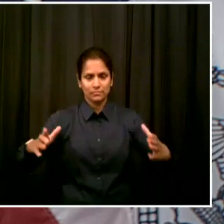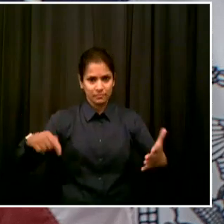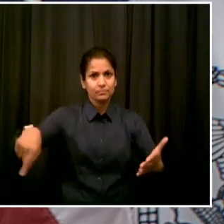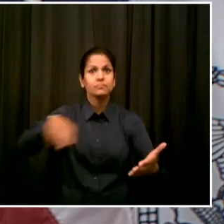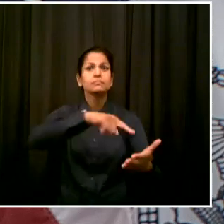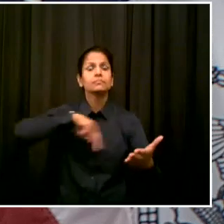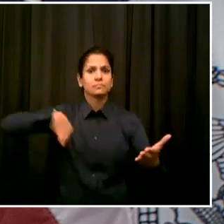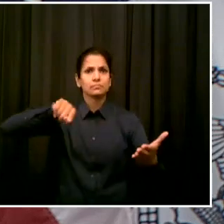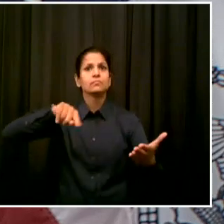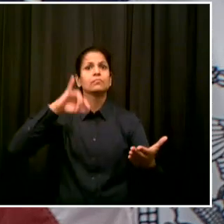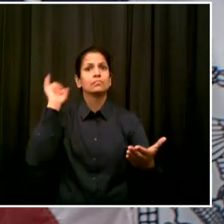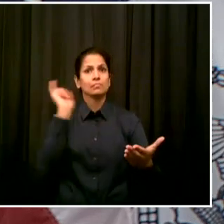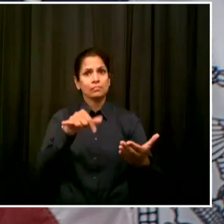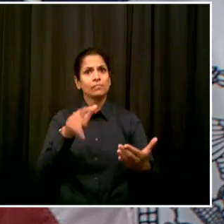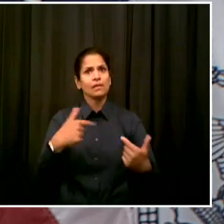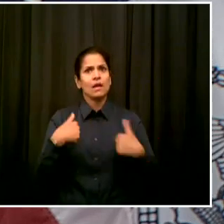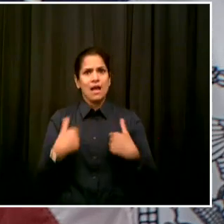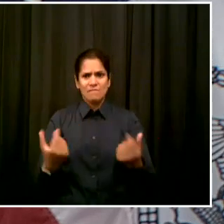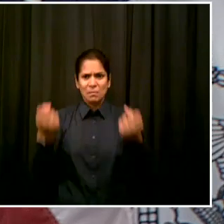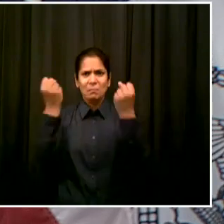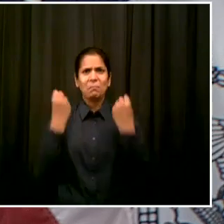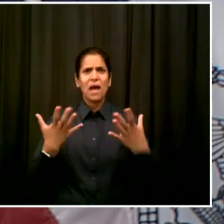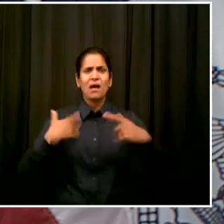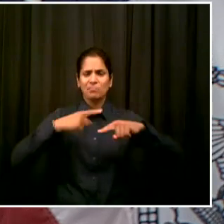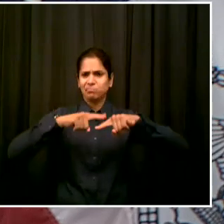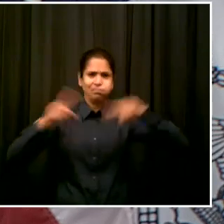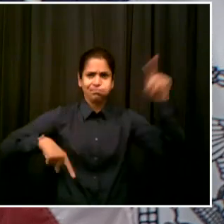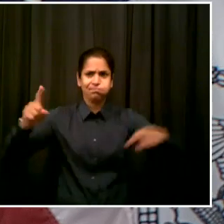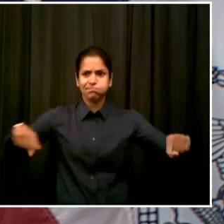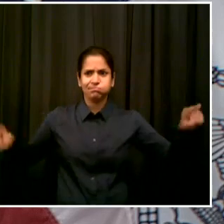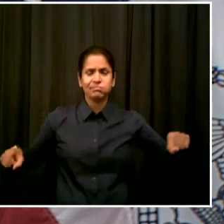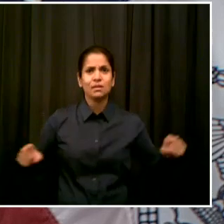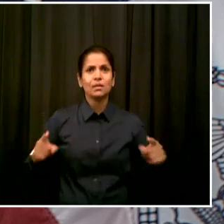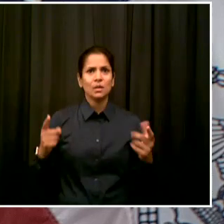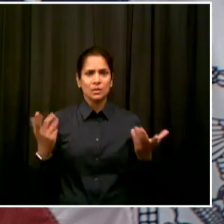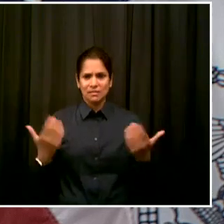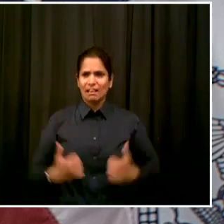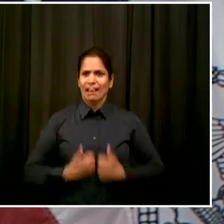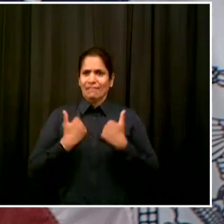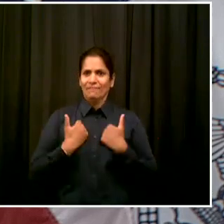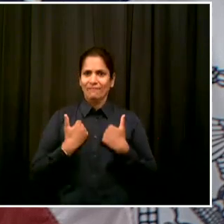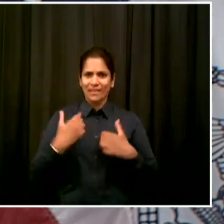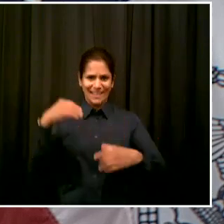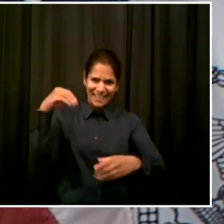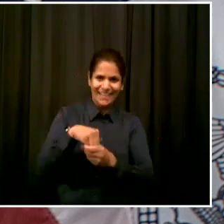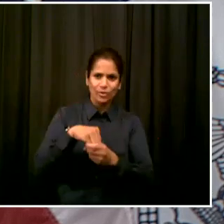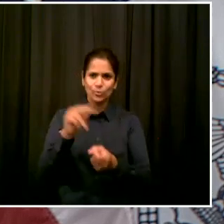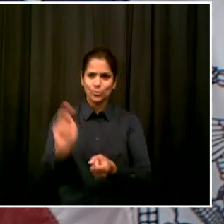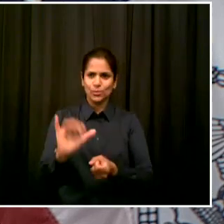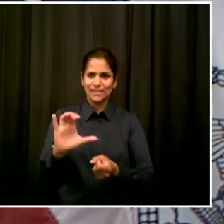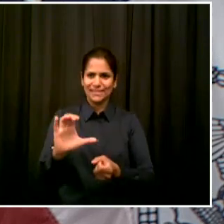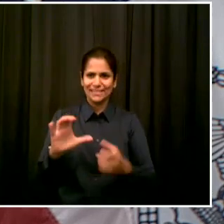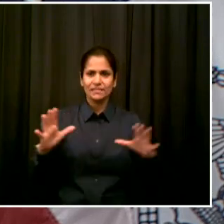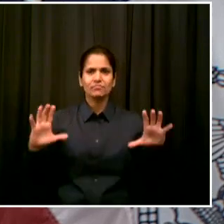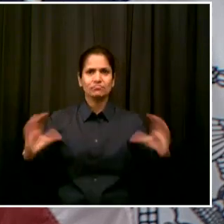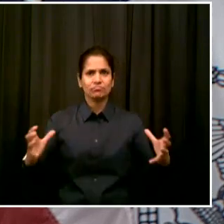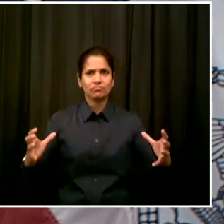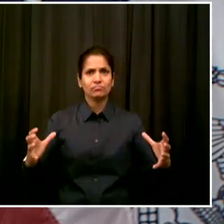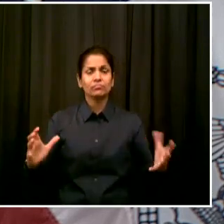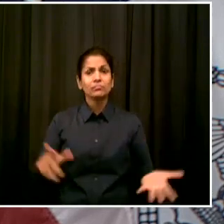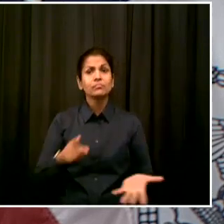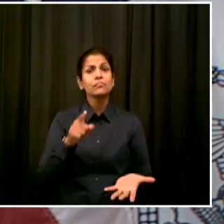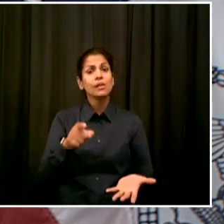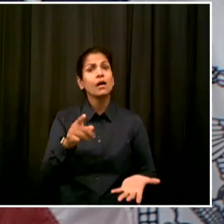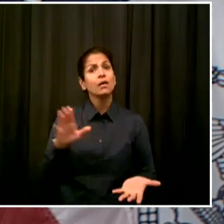in the suburbs for purely economic reasons because they can't find enough affordable housing here. So we have to be really smart about